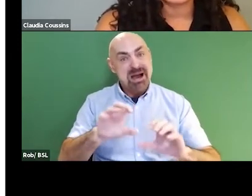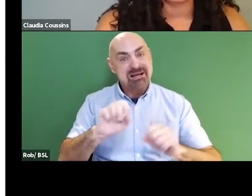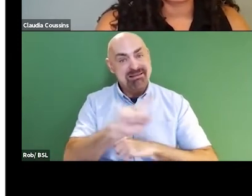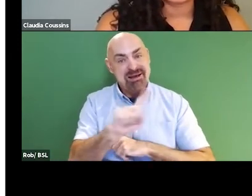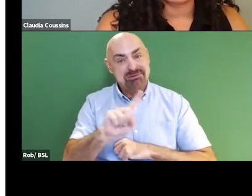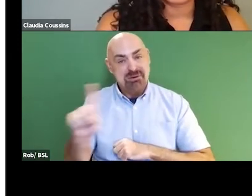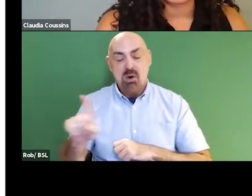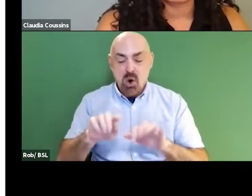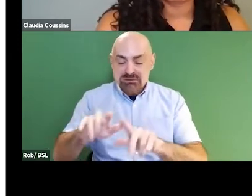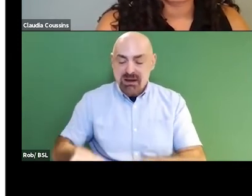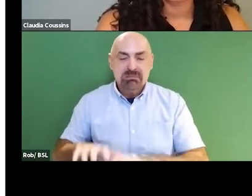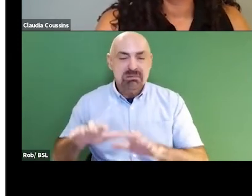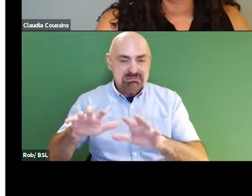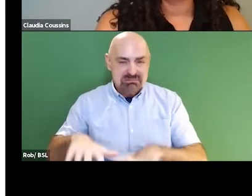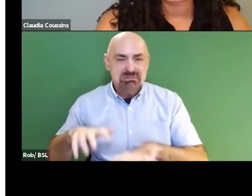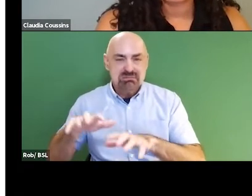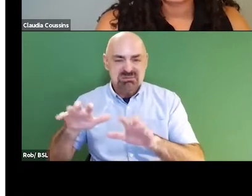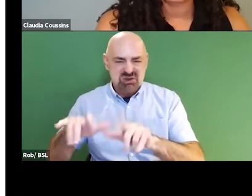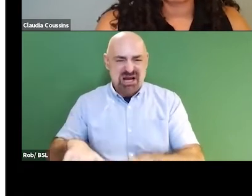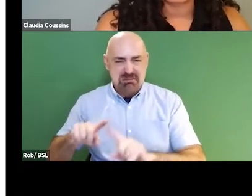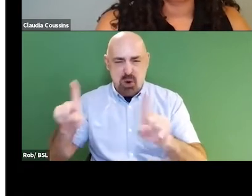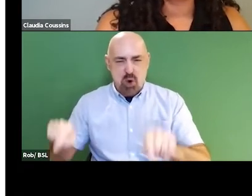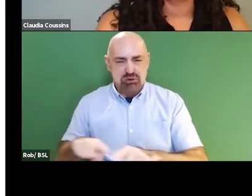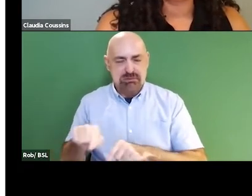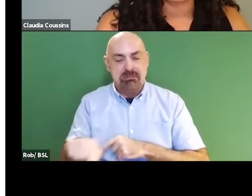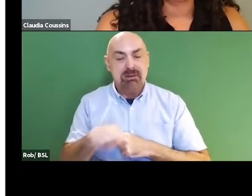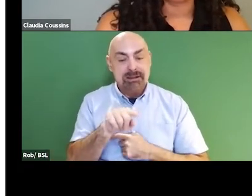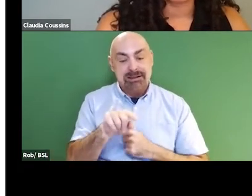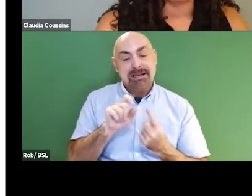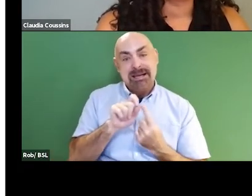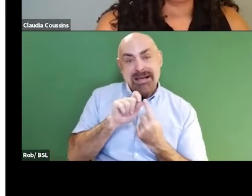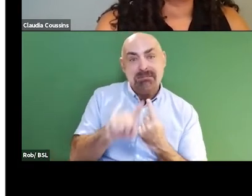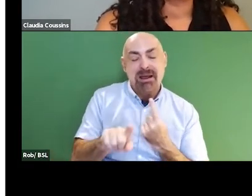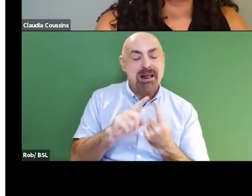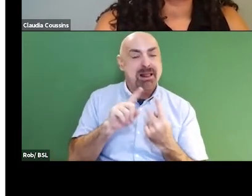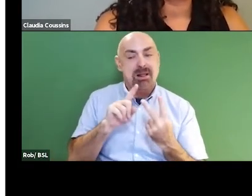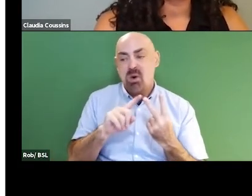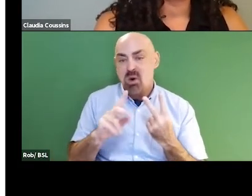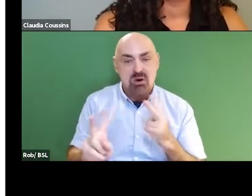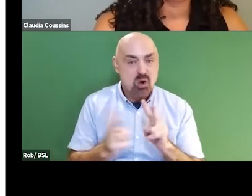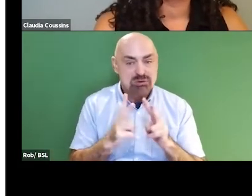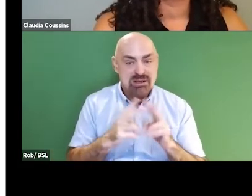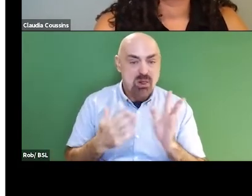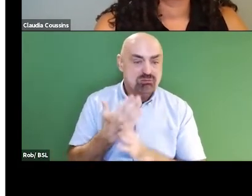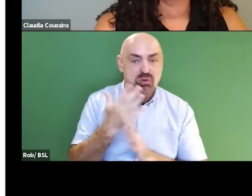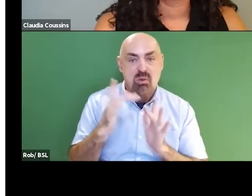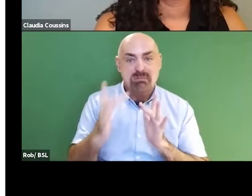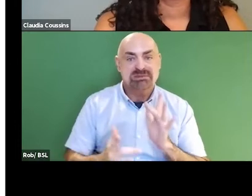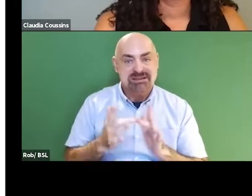type ideas into the chat function. So look out for these emails or reach out via the website.